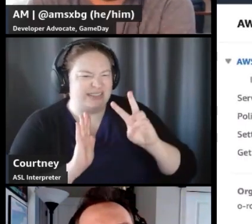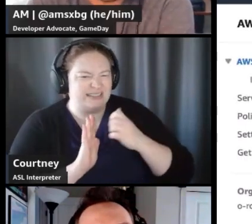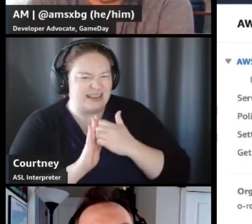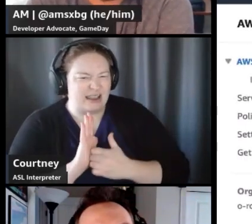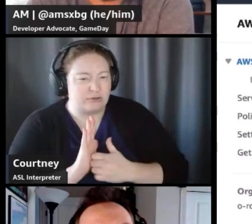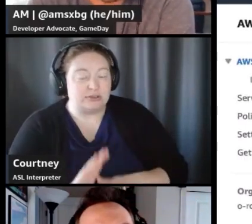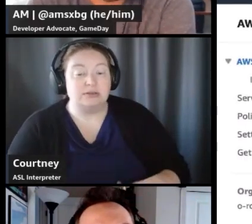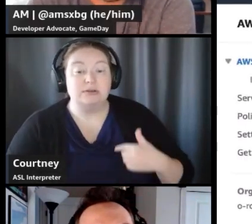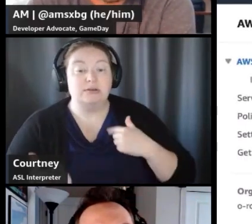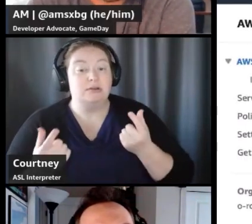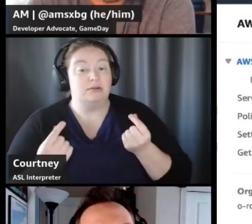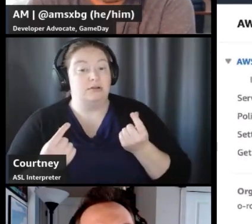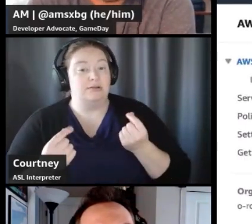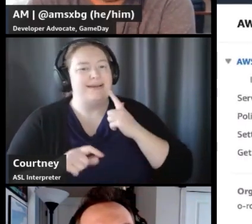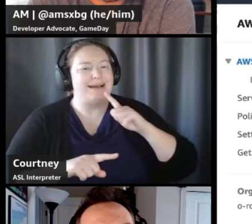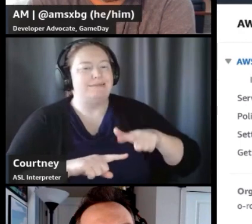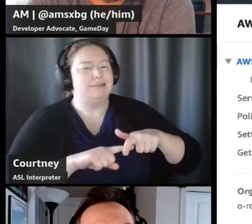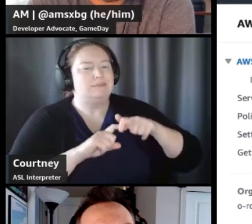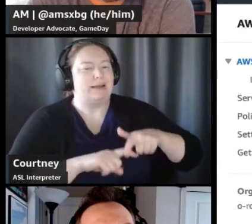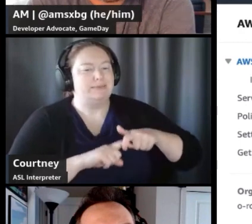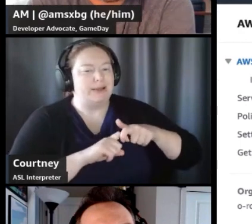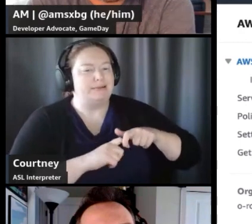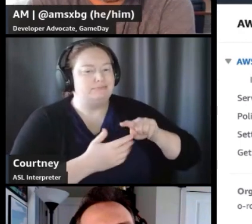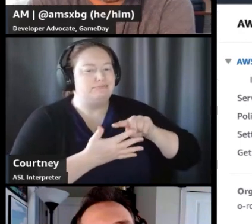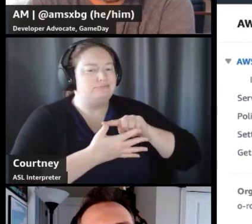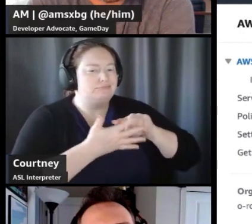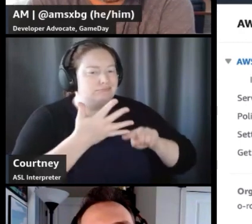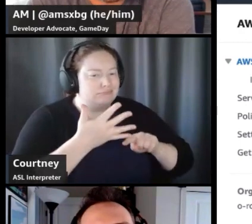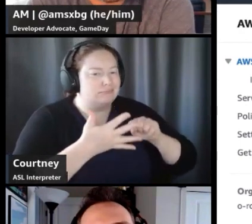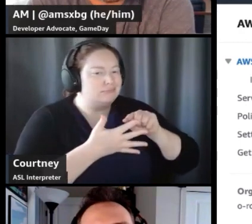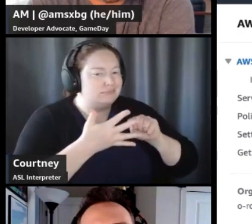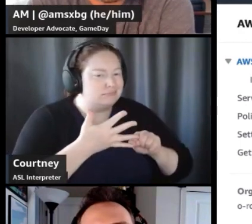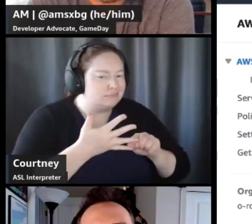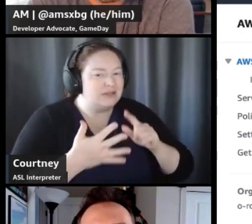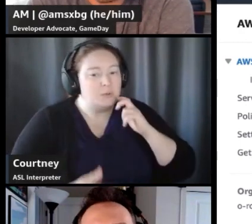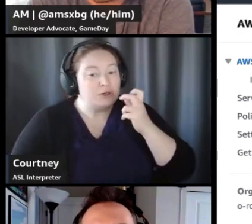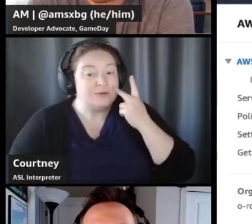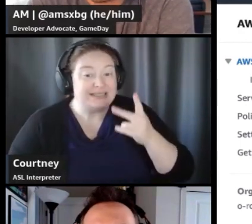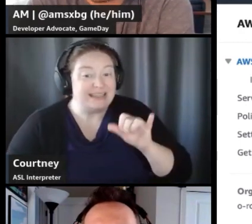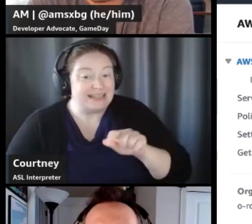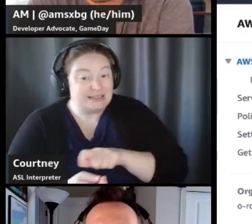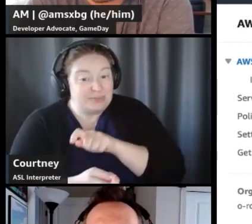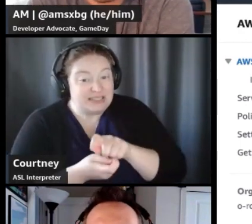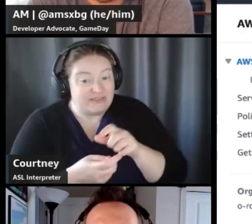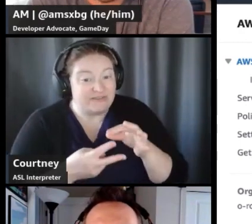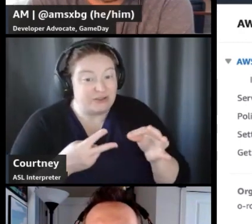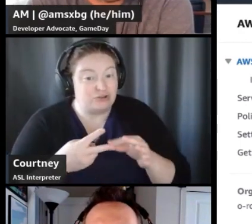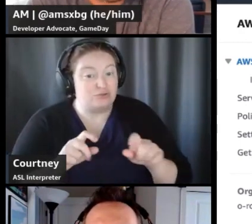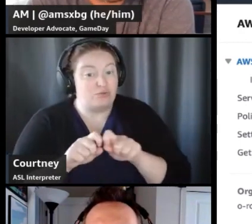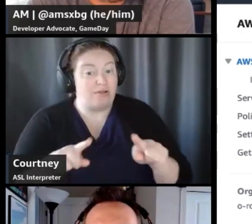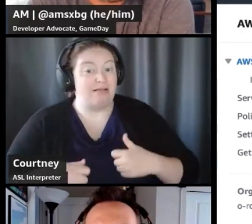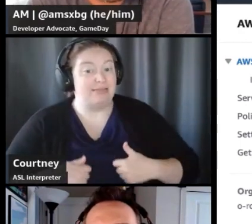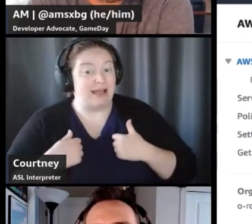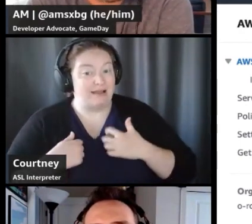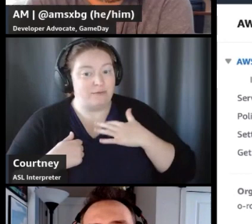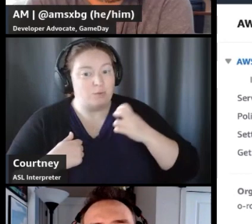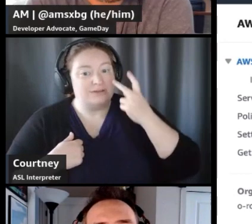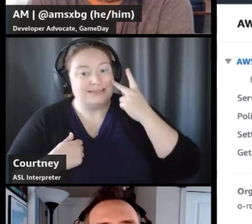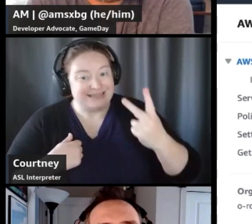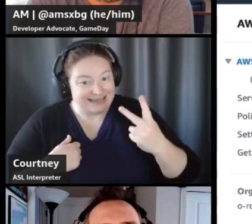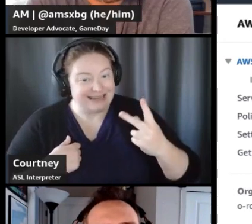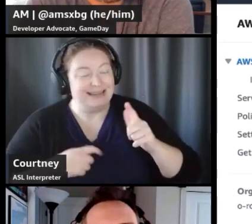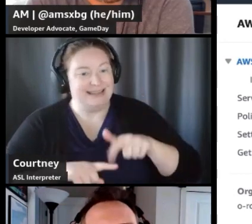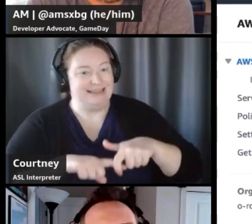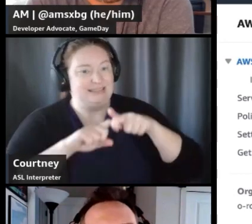behind the scene is I've kind of suspended a few of these accounts. So when we see this particular feature roll out in live, you will get to actually feel that